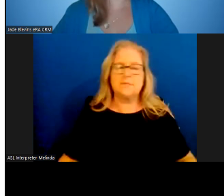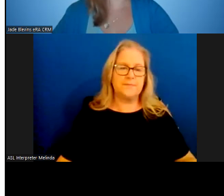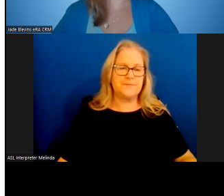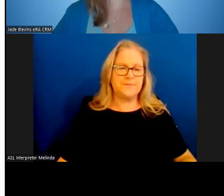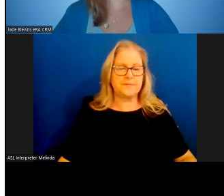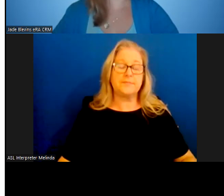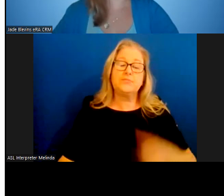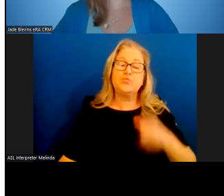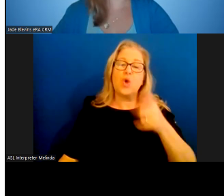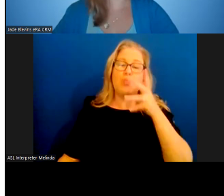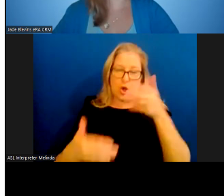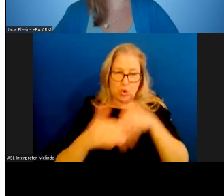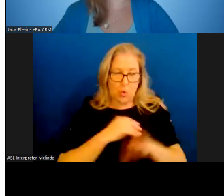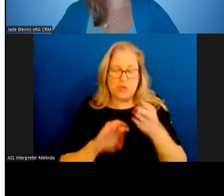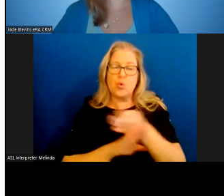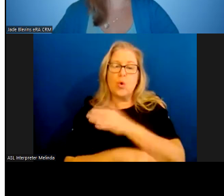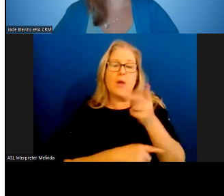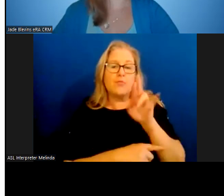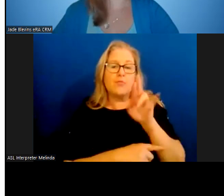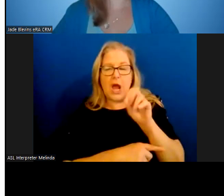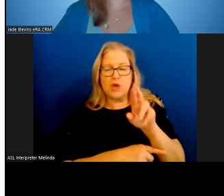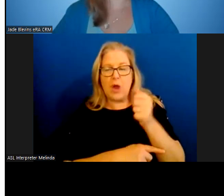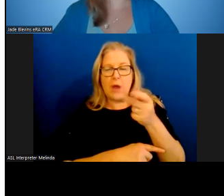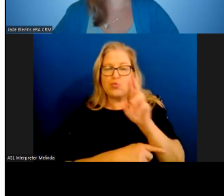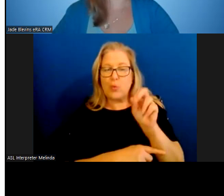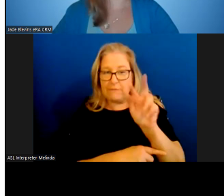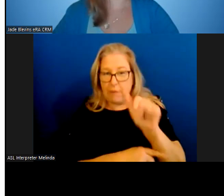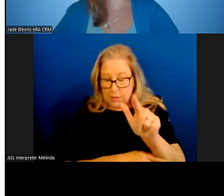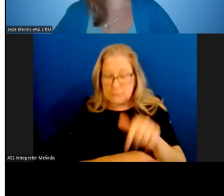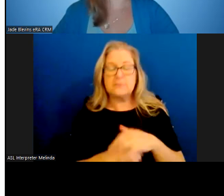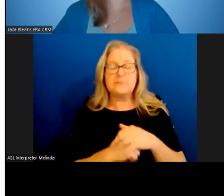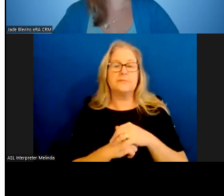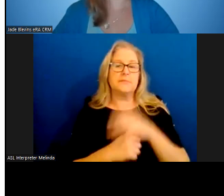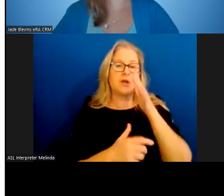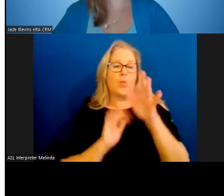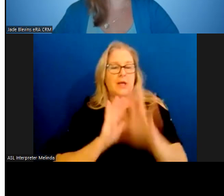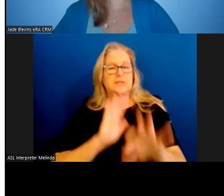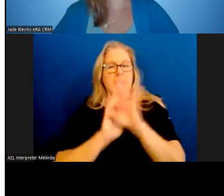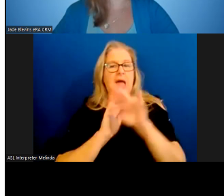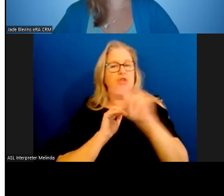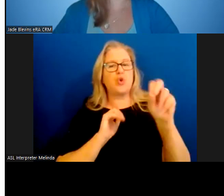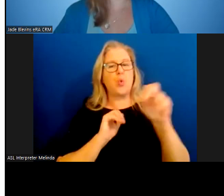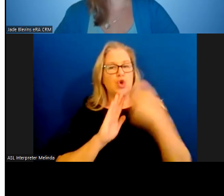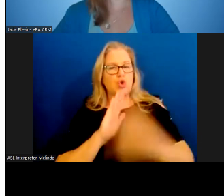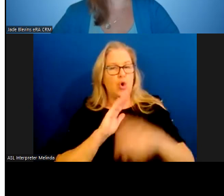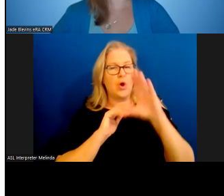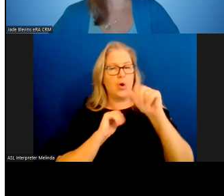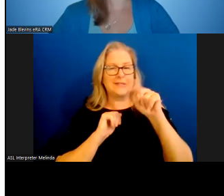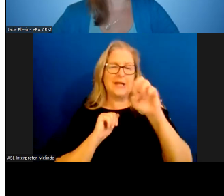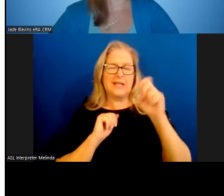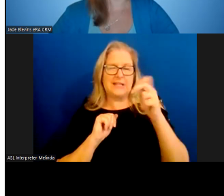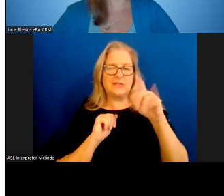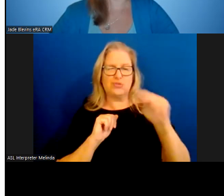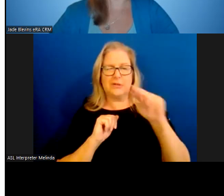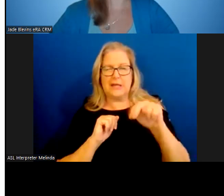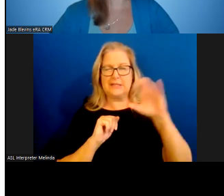So you'll go into prior approval. You can, you'll select the no cost extension request, and then you'll